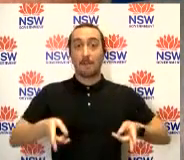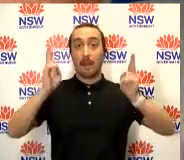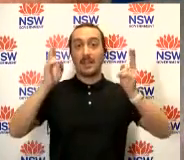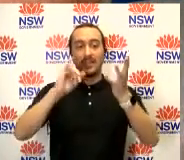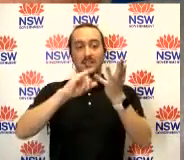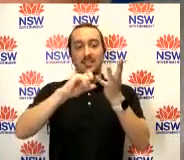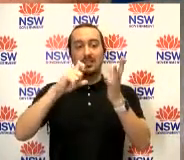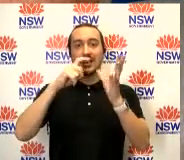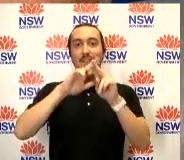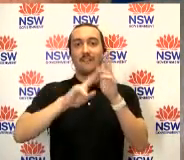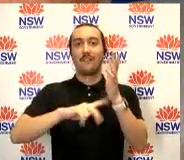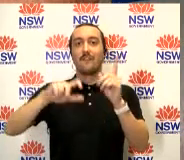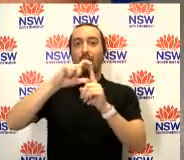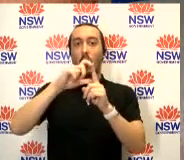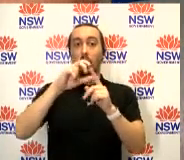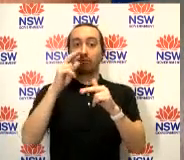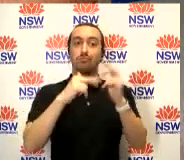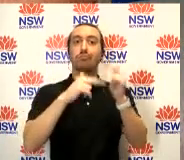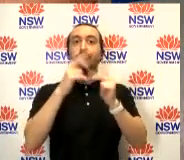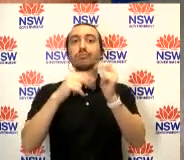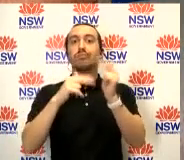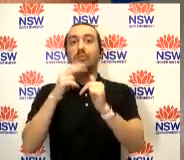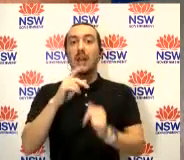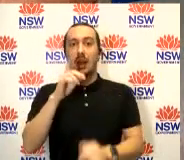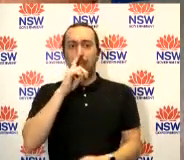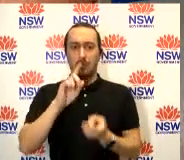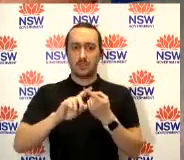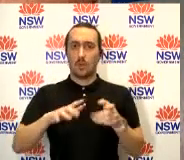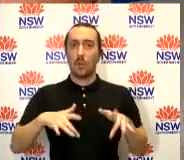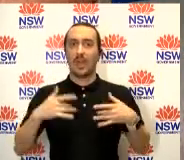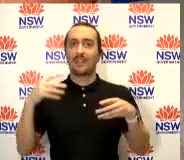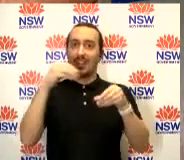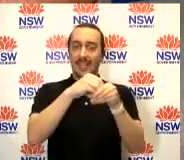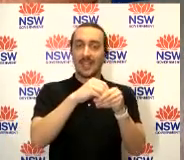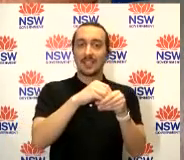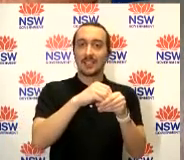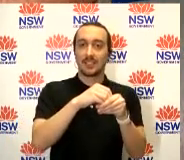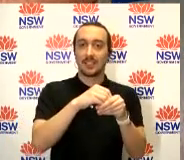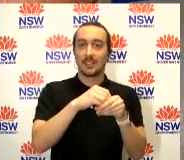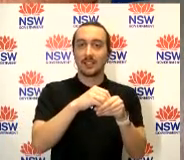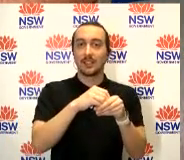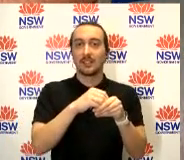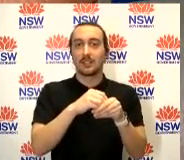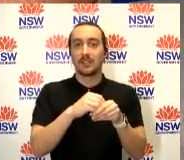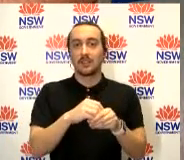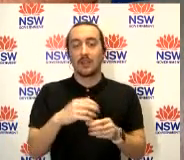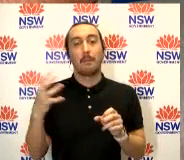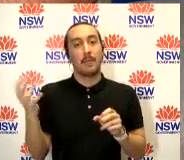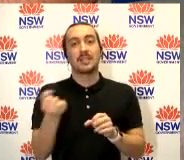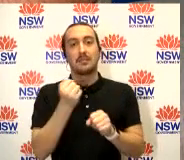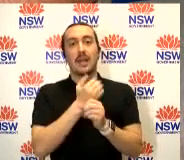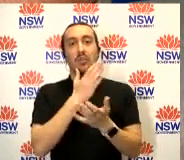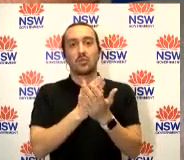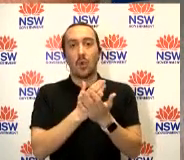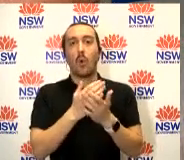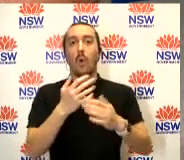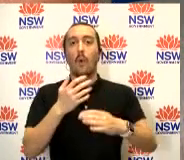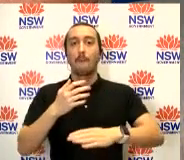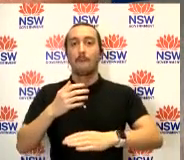situation. So you need to make sure that you put a barrier up, whether it's ply, whether it's some